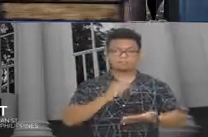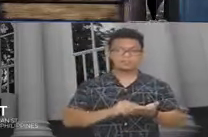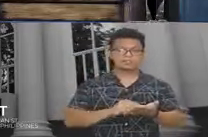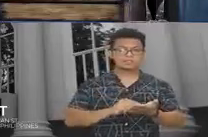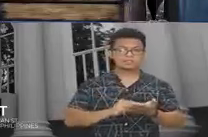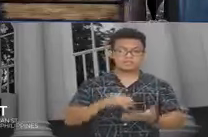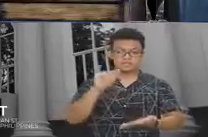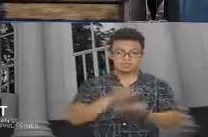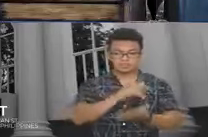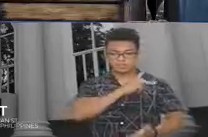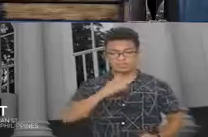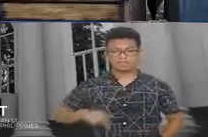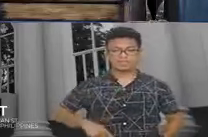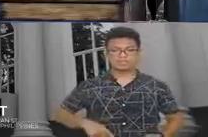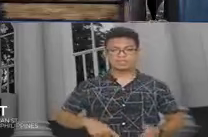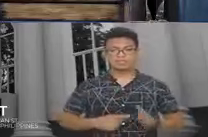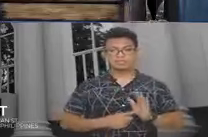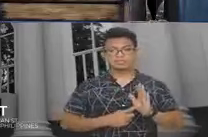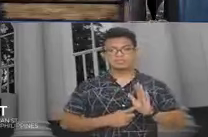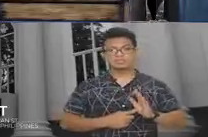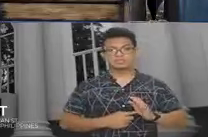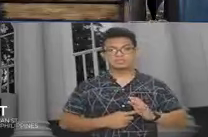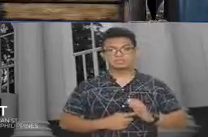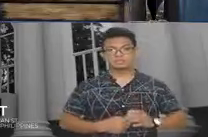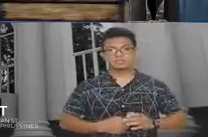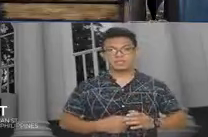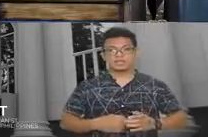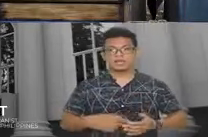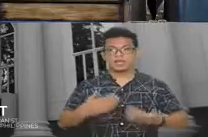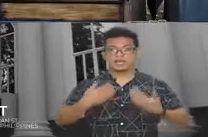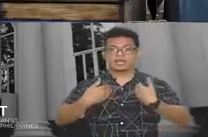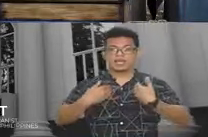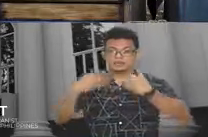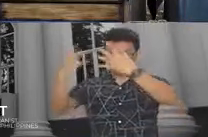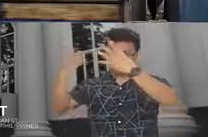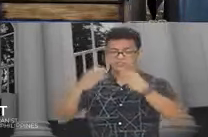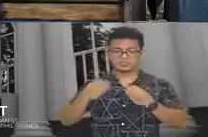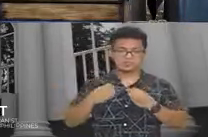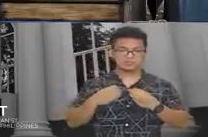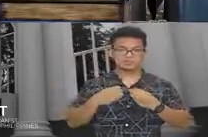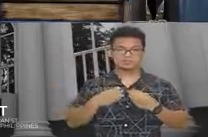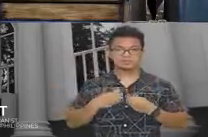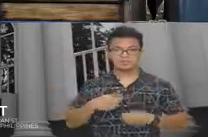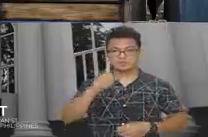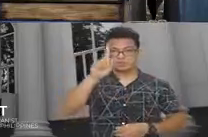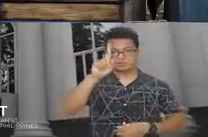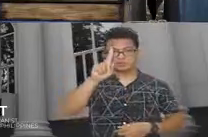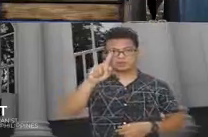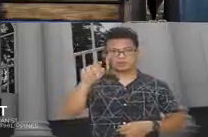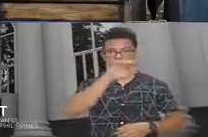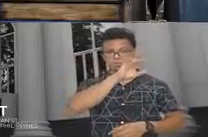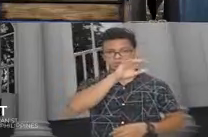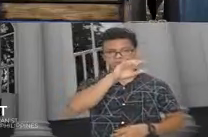message that King Ahab had received. Only one sentence.